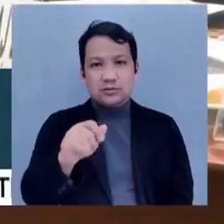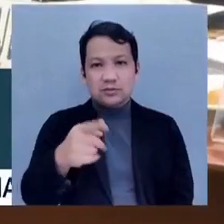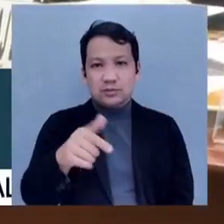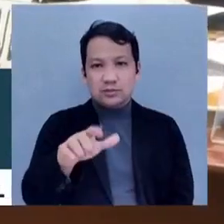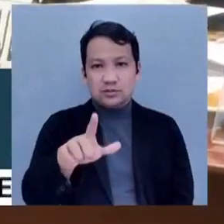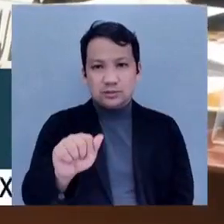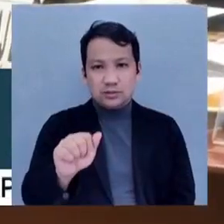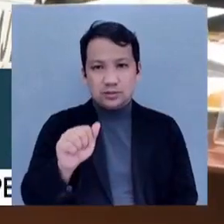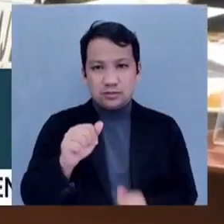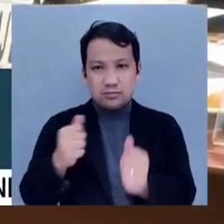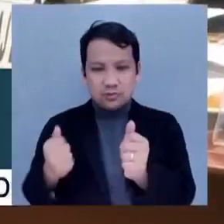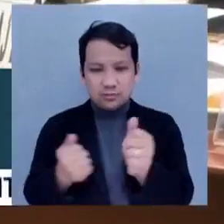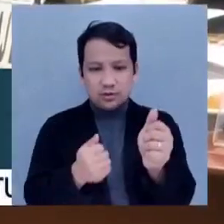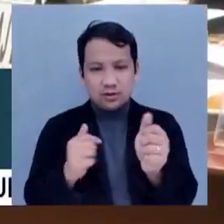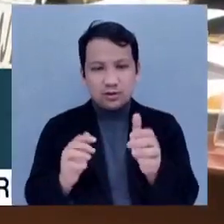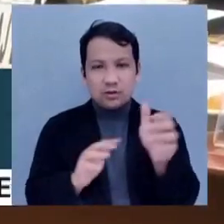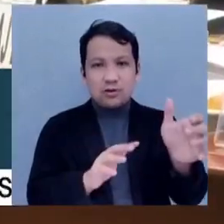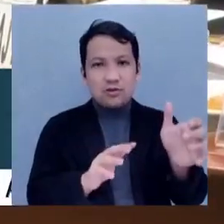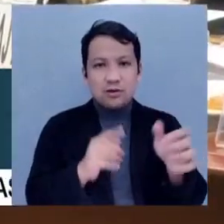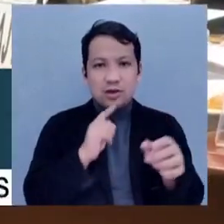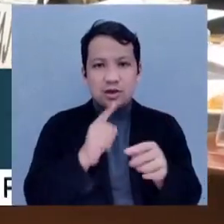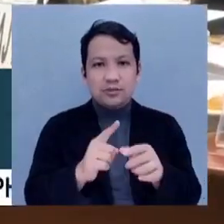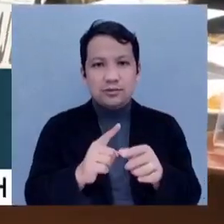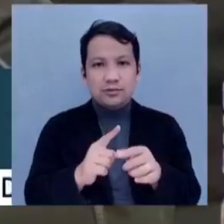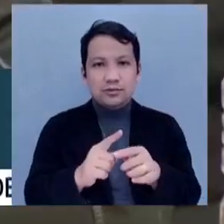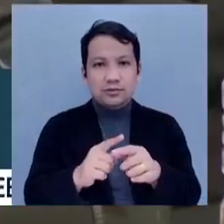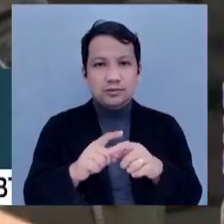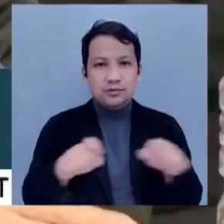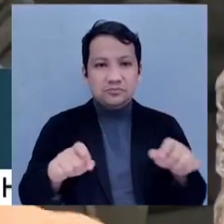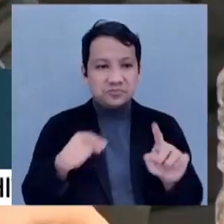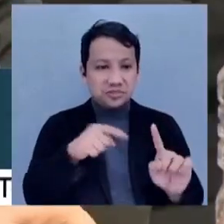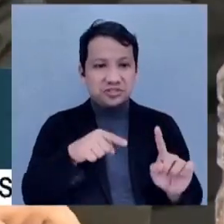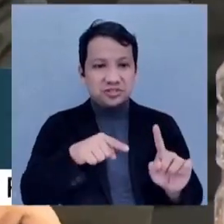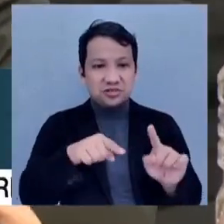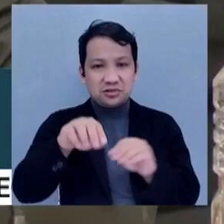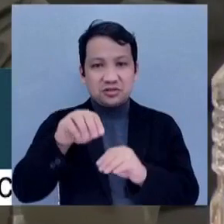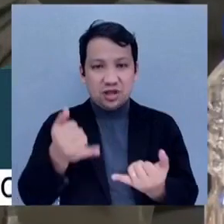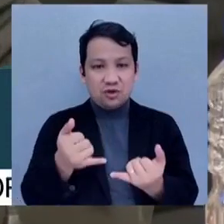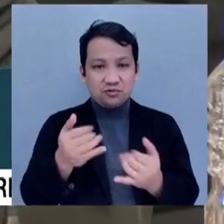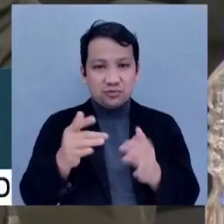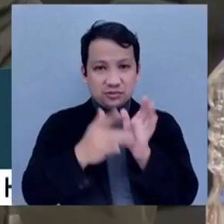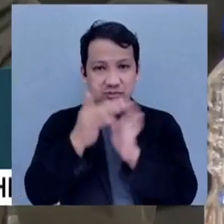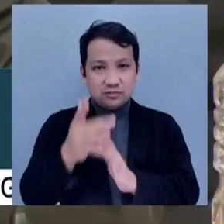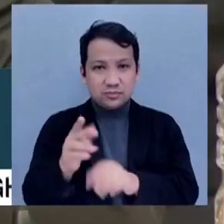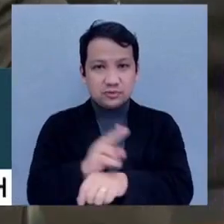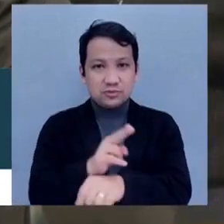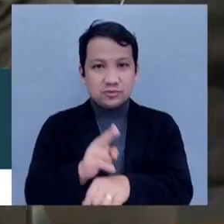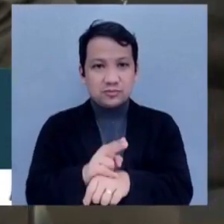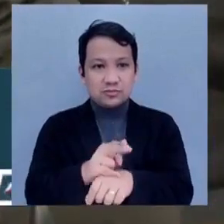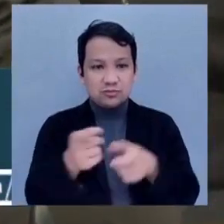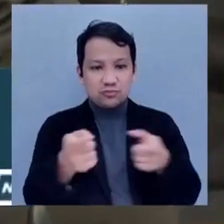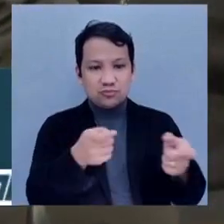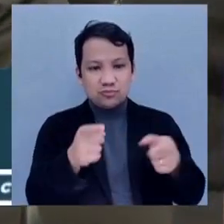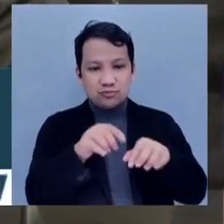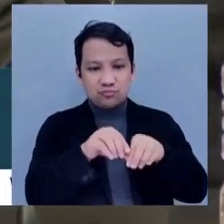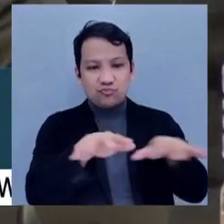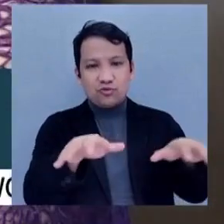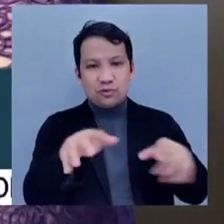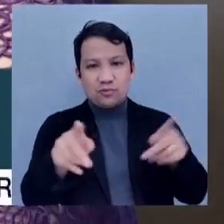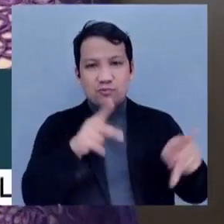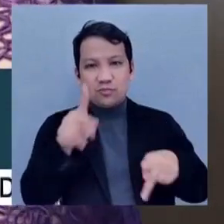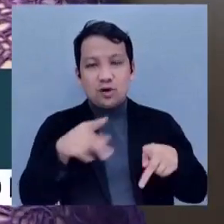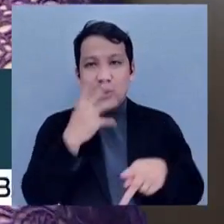is reportedly a reincarnation of the child Jesus, is being used and manipulated by people who are actually behind the